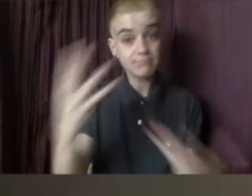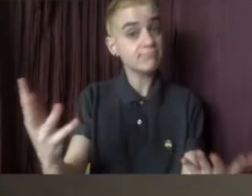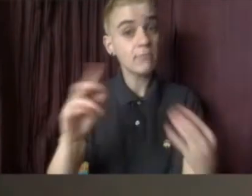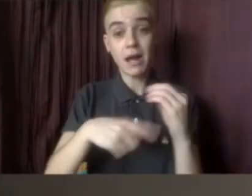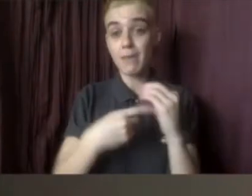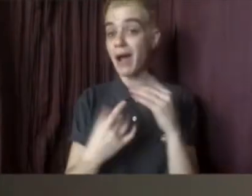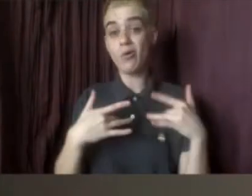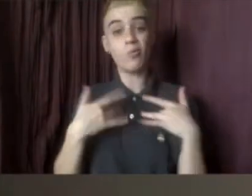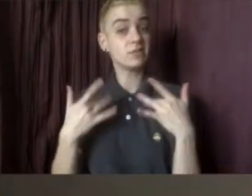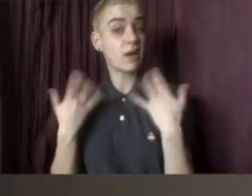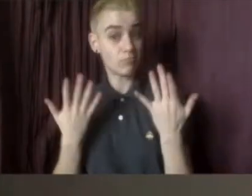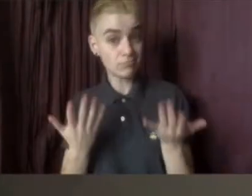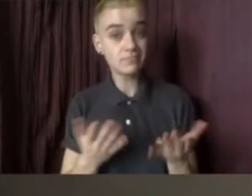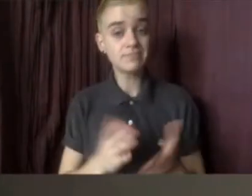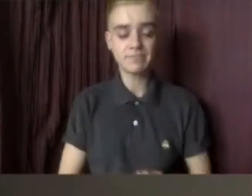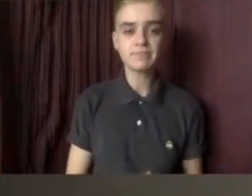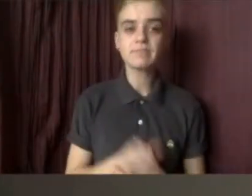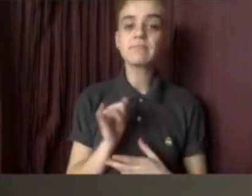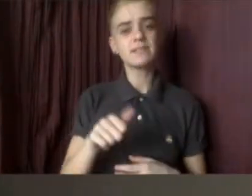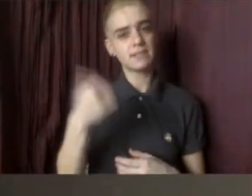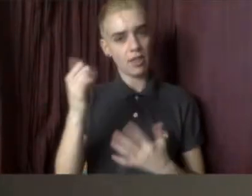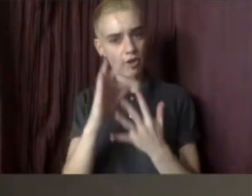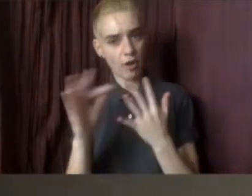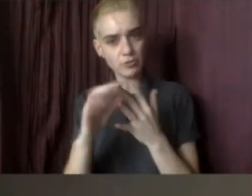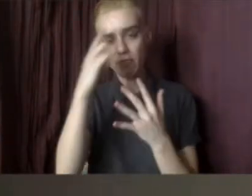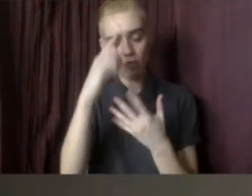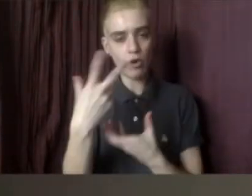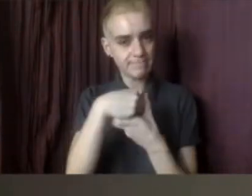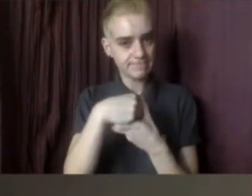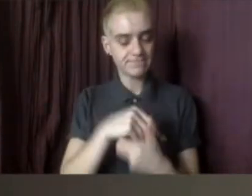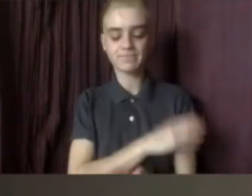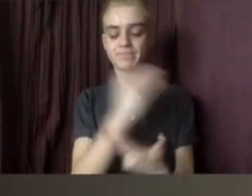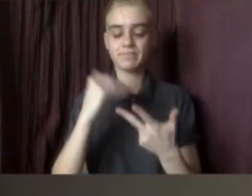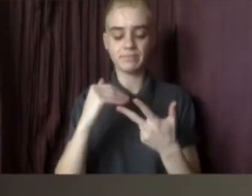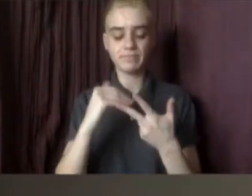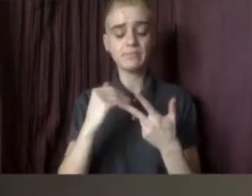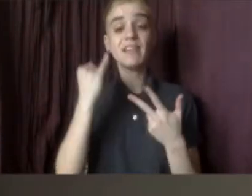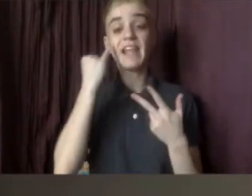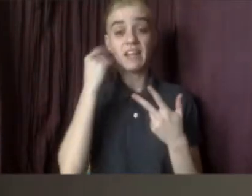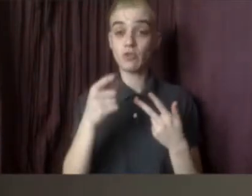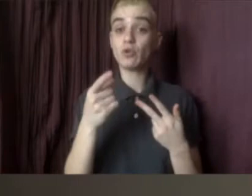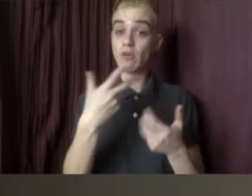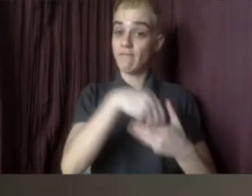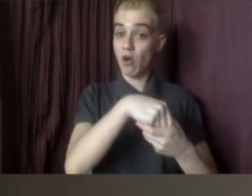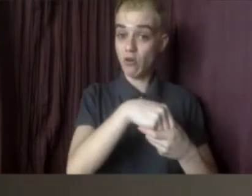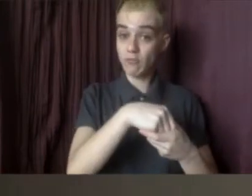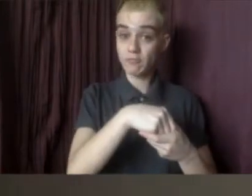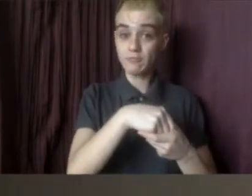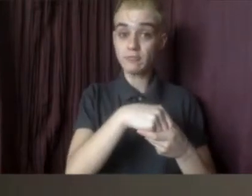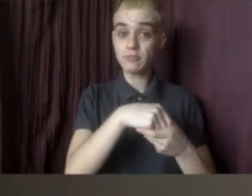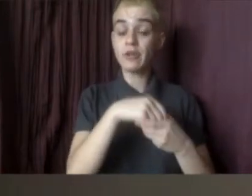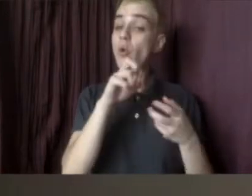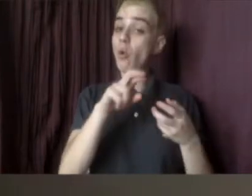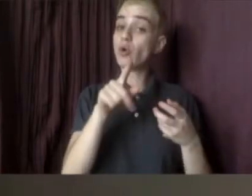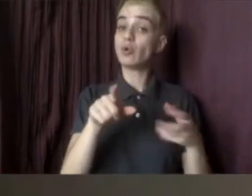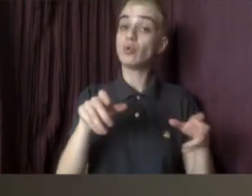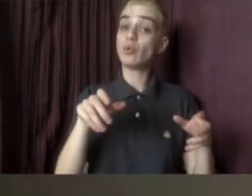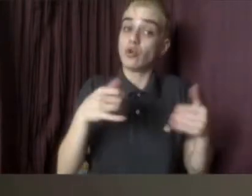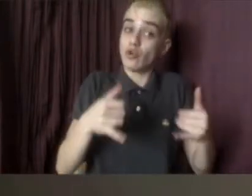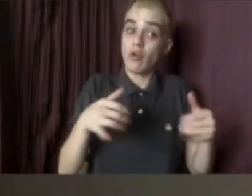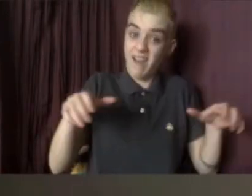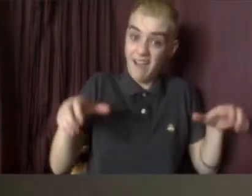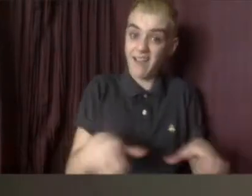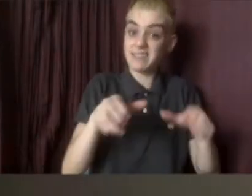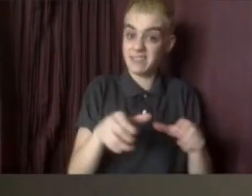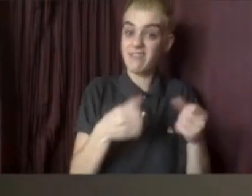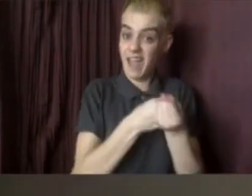to our listserv, our emails, and get sort of real-time information about meetings that we're having, about breaking news on the